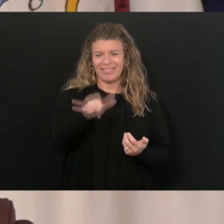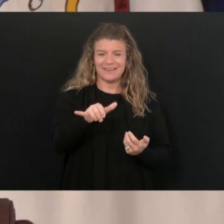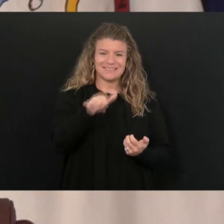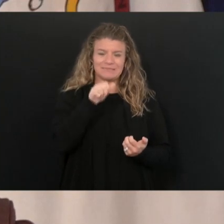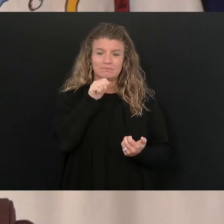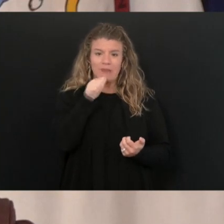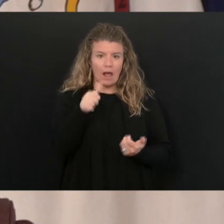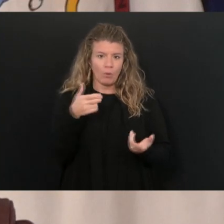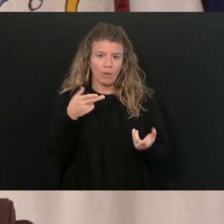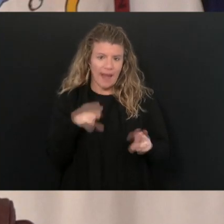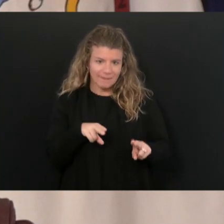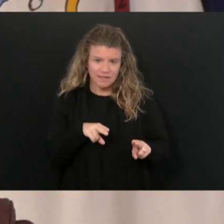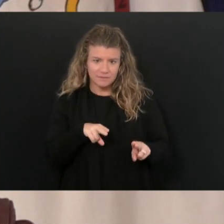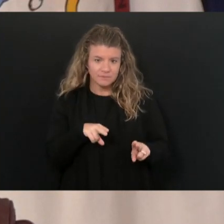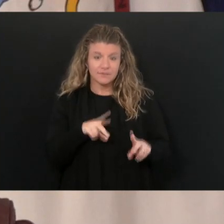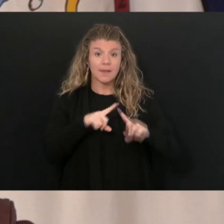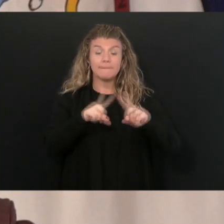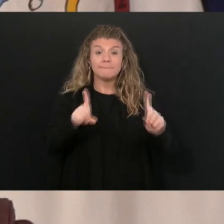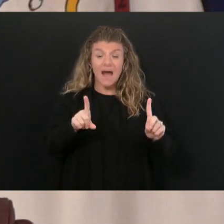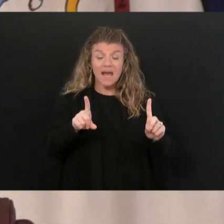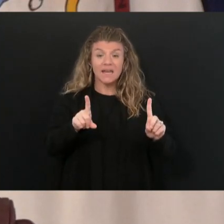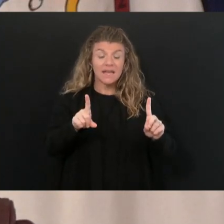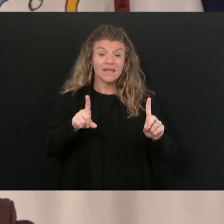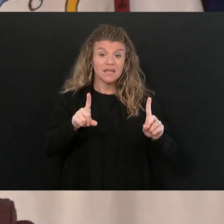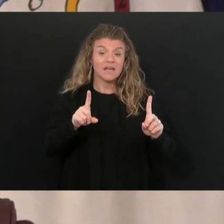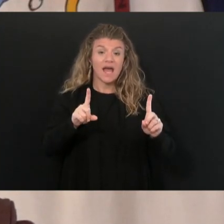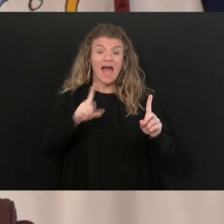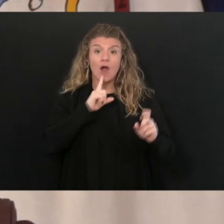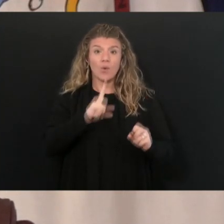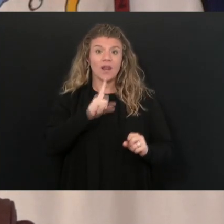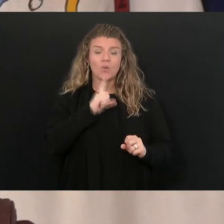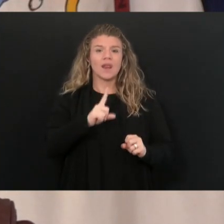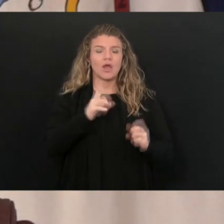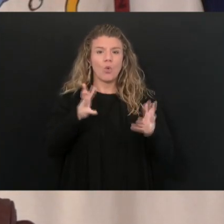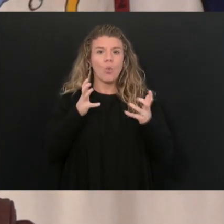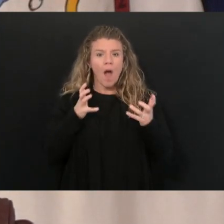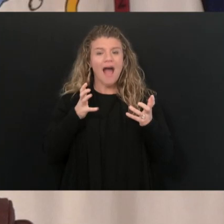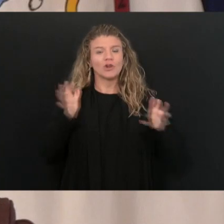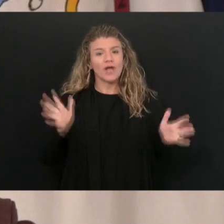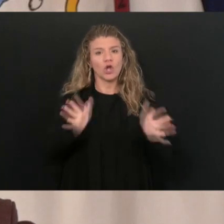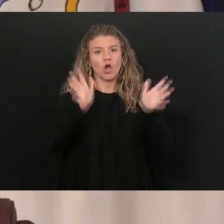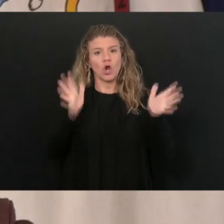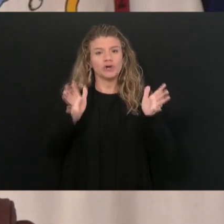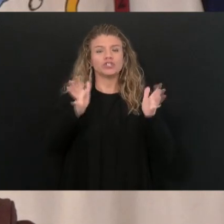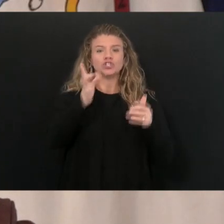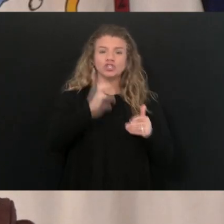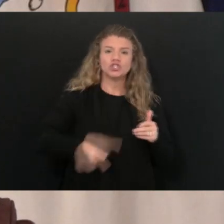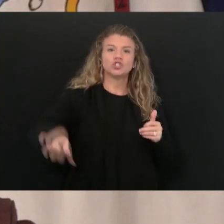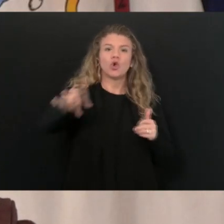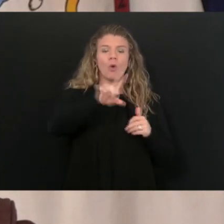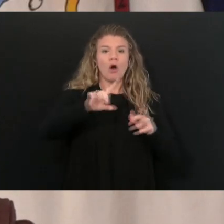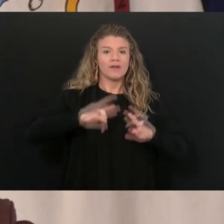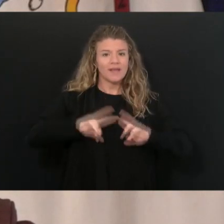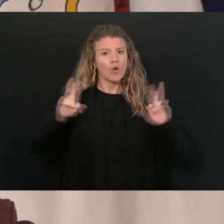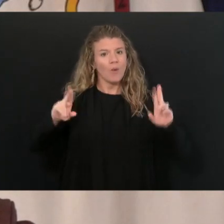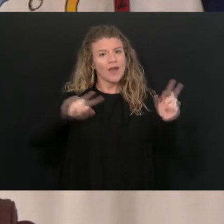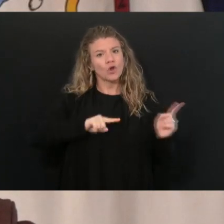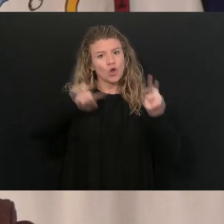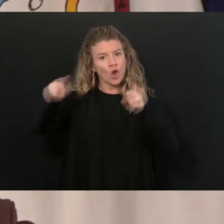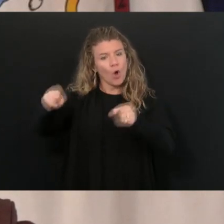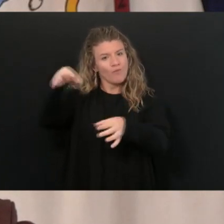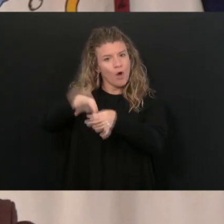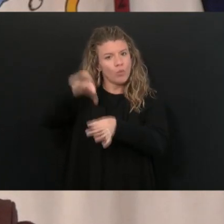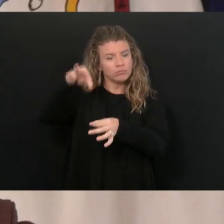happen. But I do really want to urge everyone to get ready to go to the polls